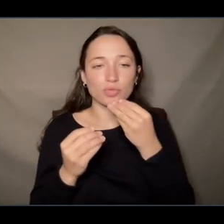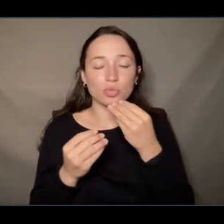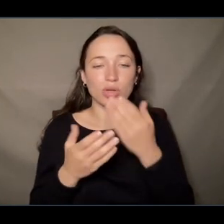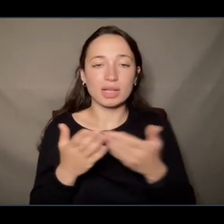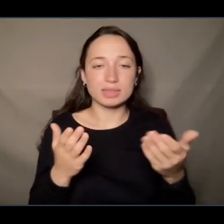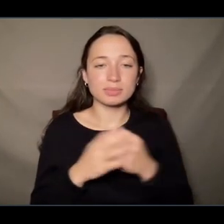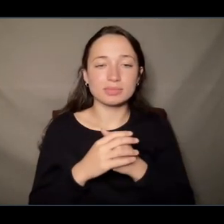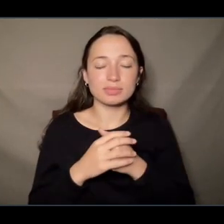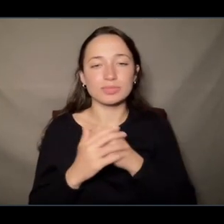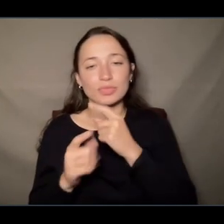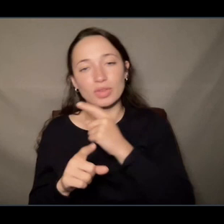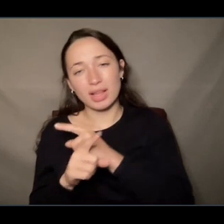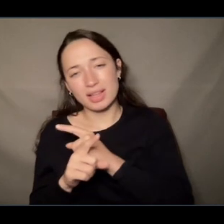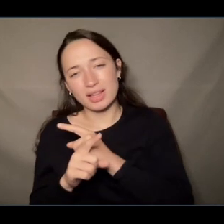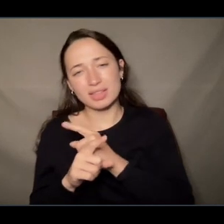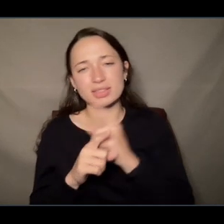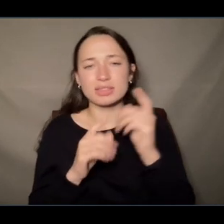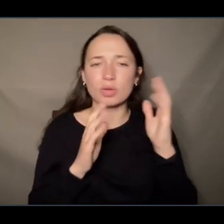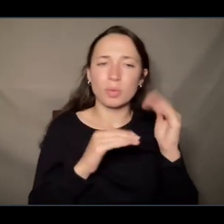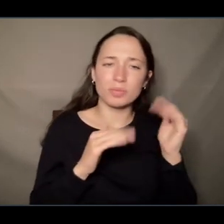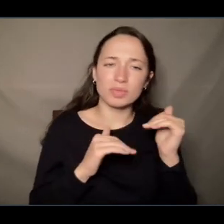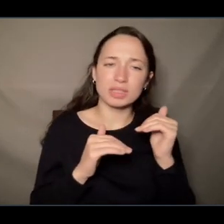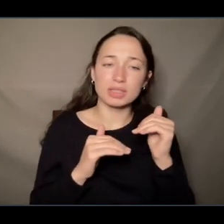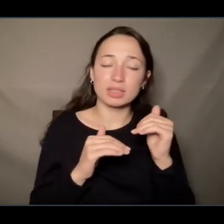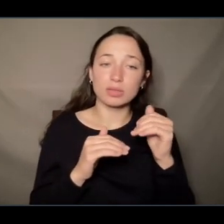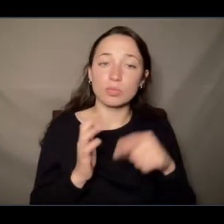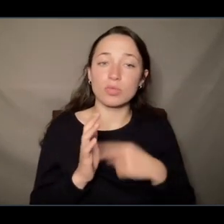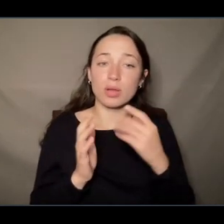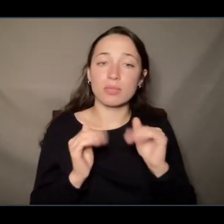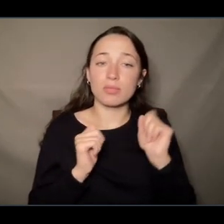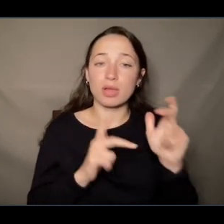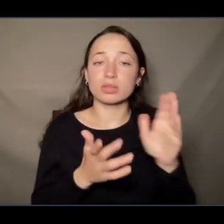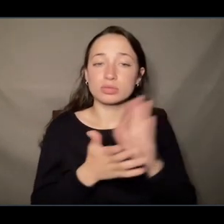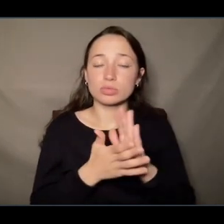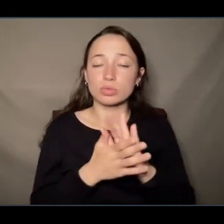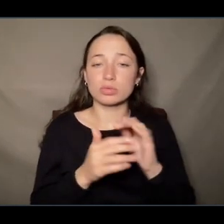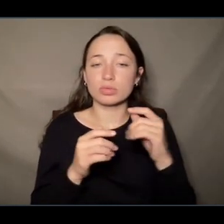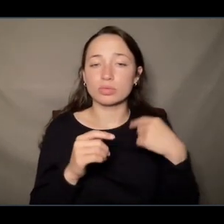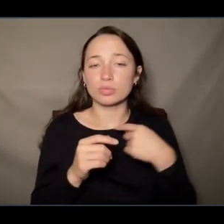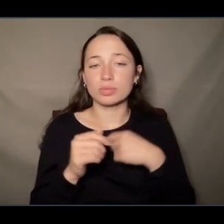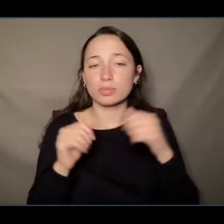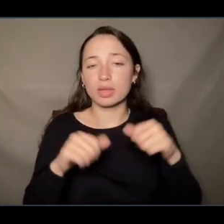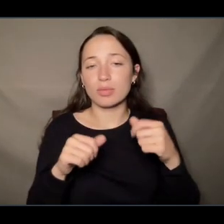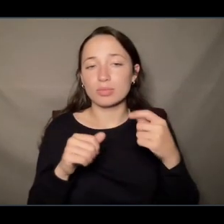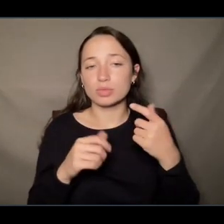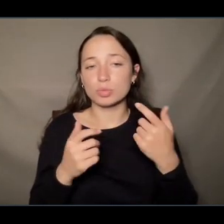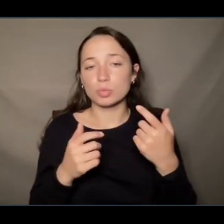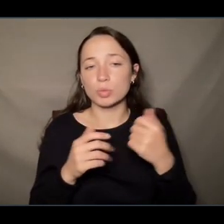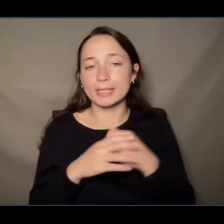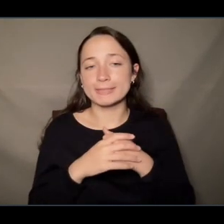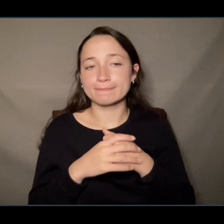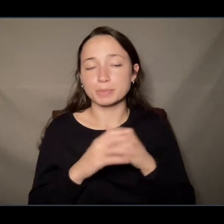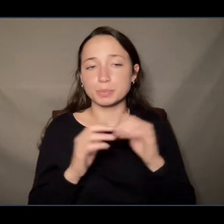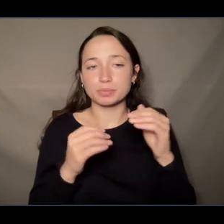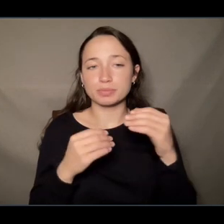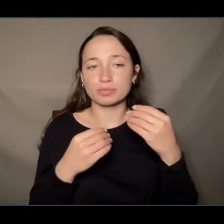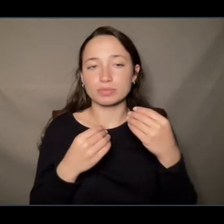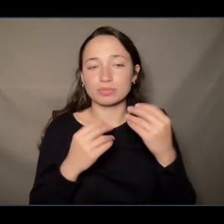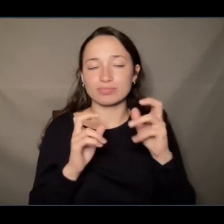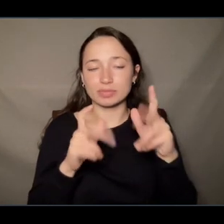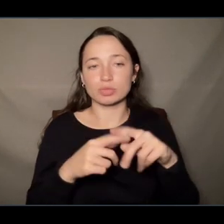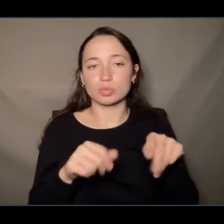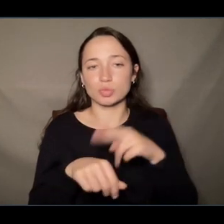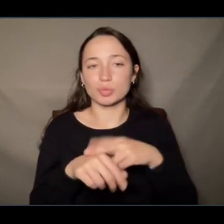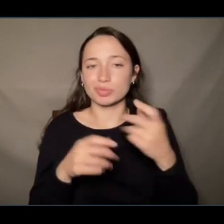additional food items. Right. And hopefully once they go back to school, we'll be able to return to the